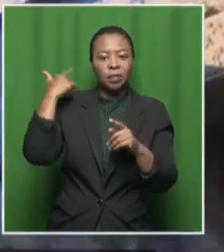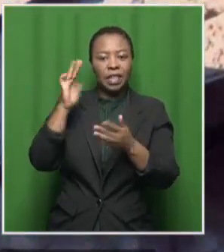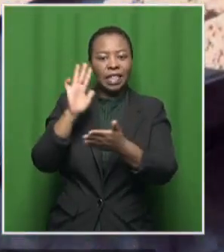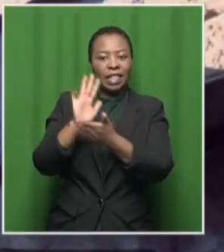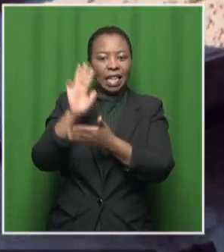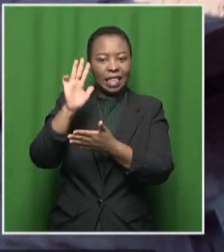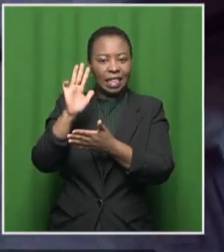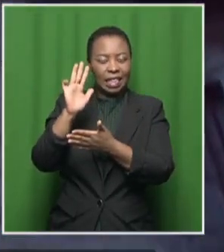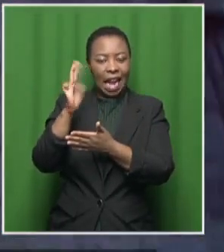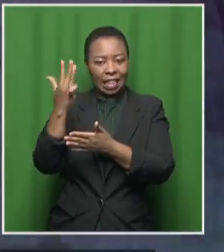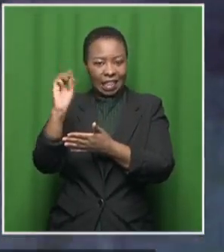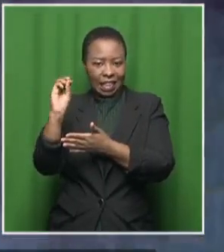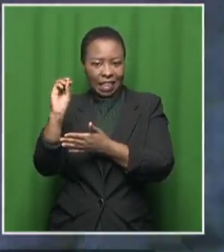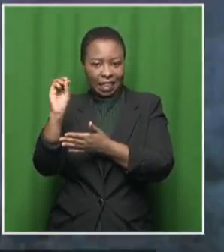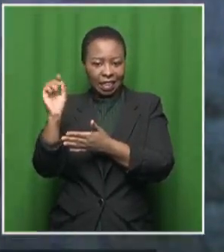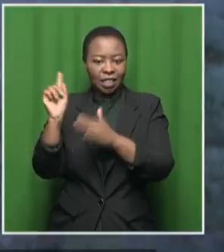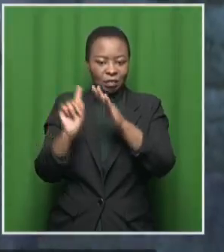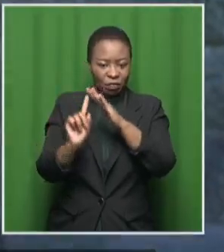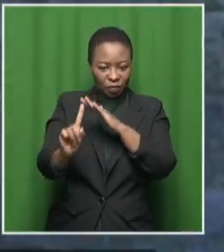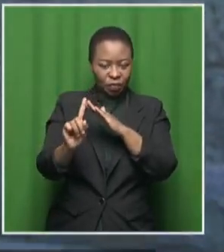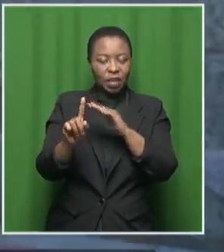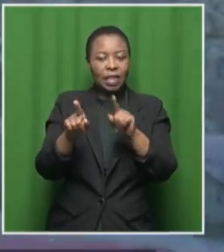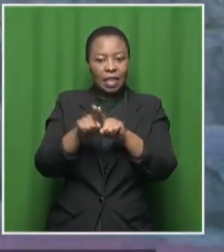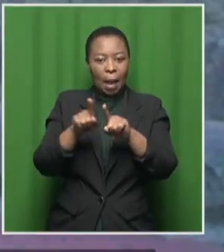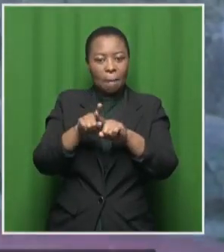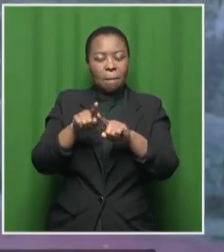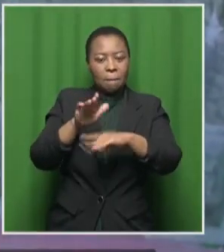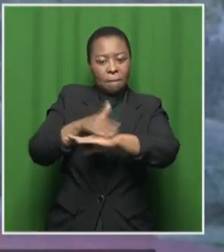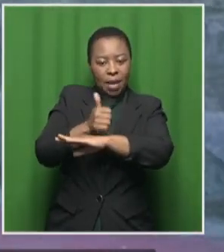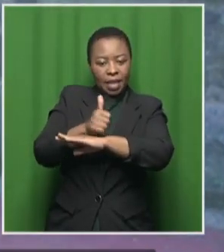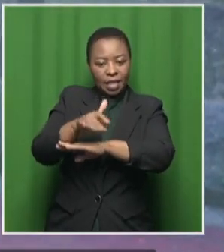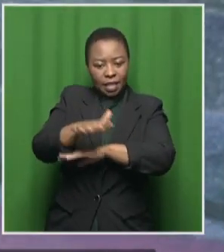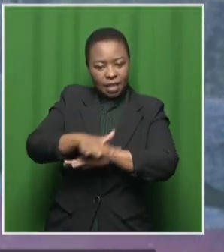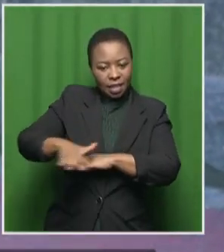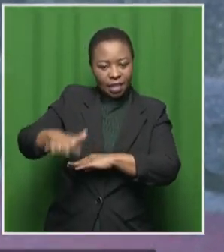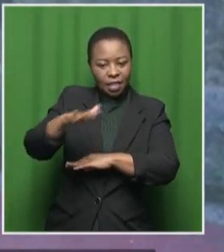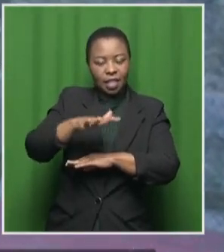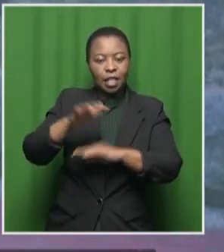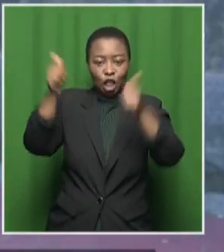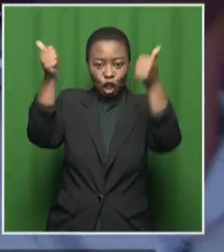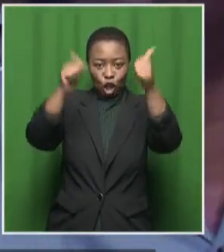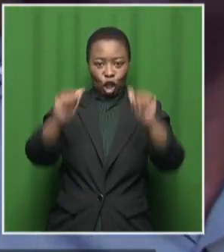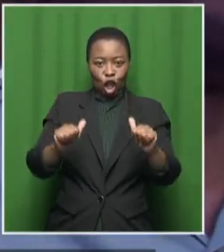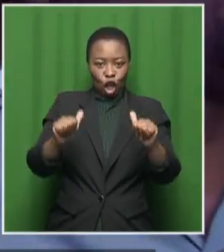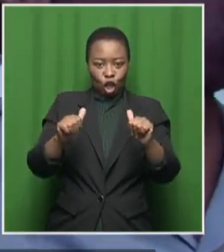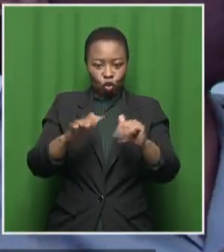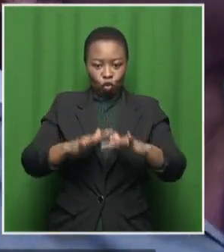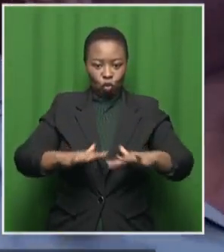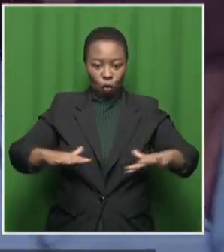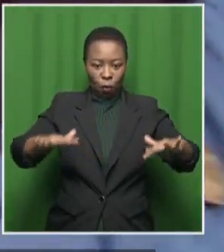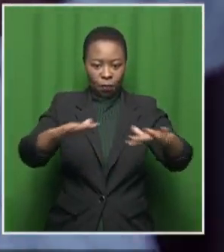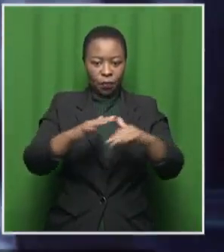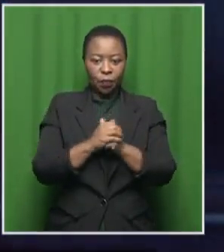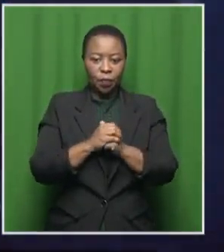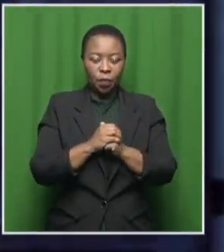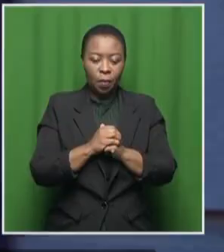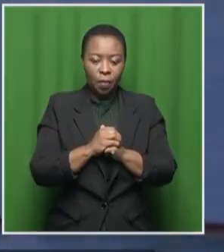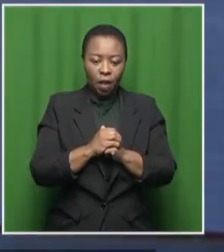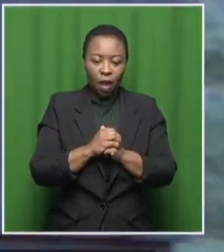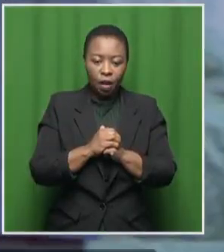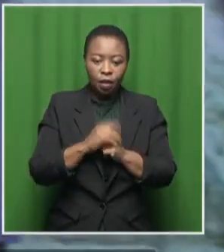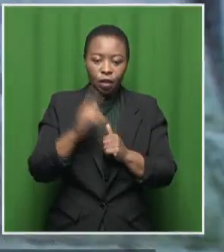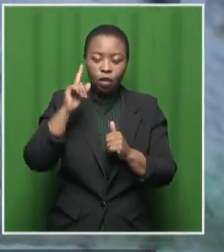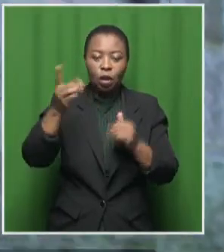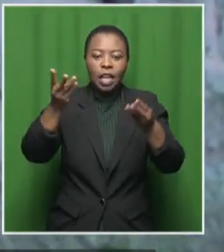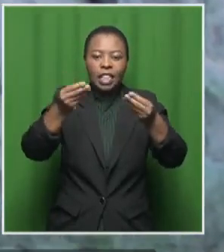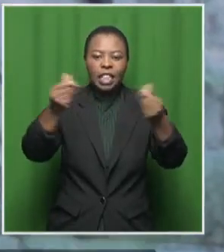1990s, here at the base of the statue. If you look at the columns, the stone wall here, it's of a different